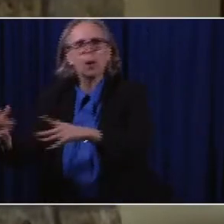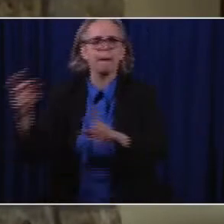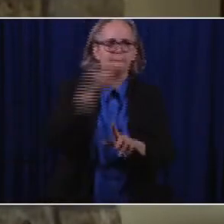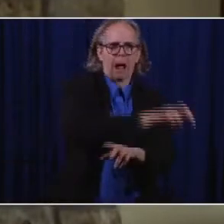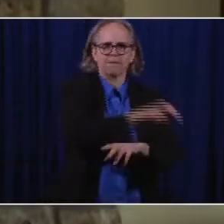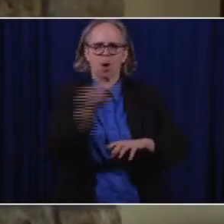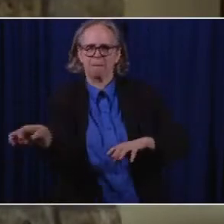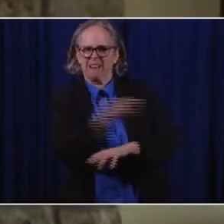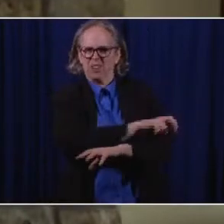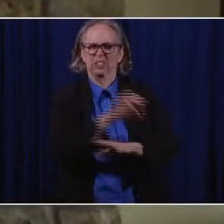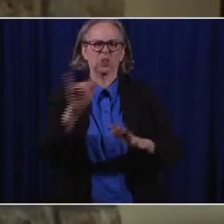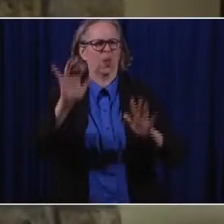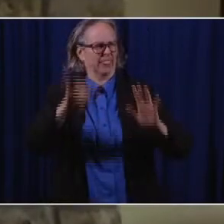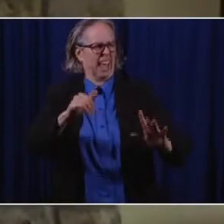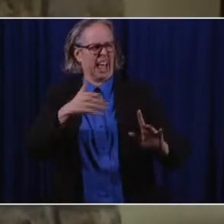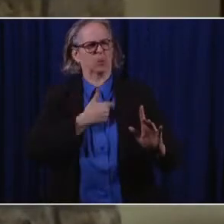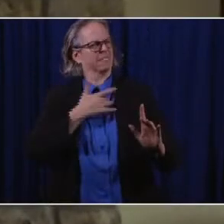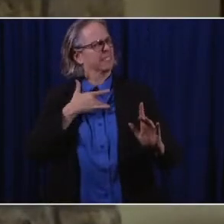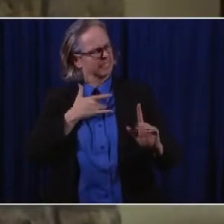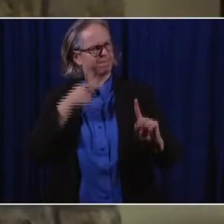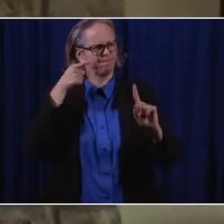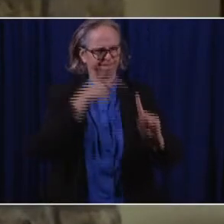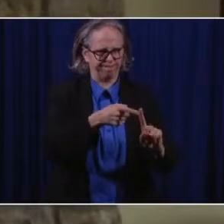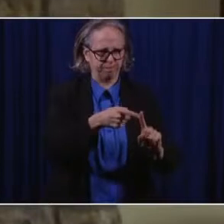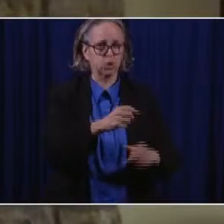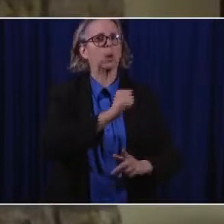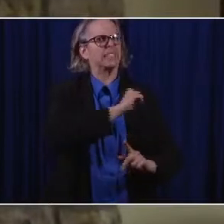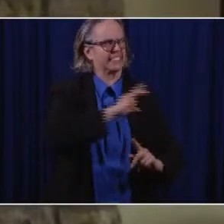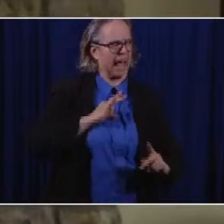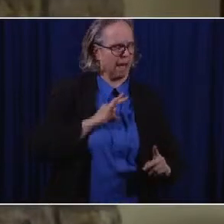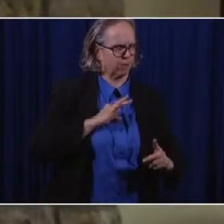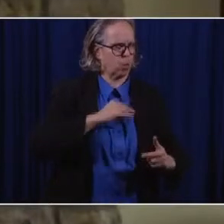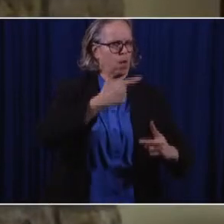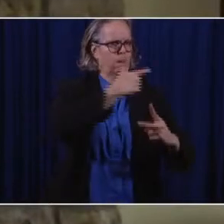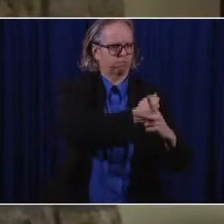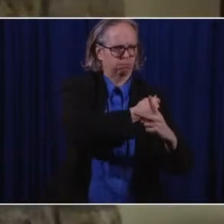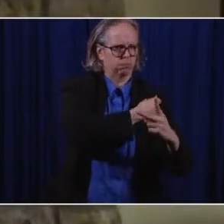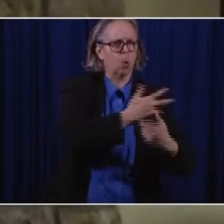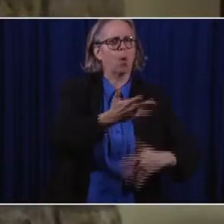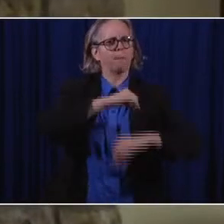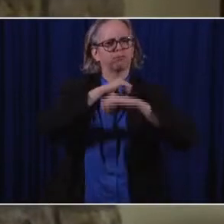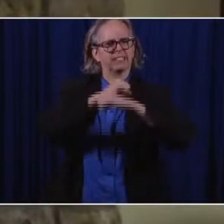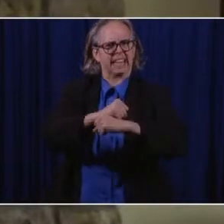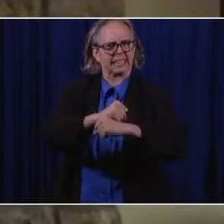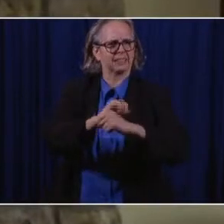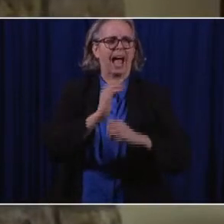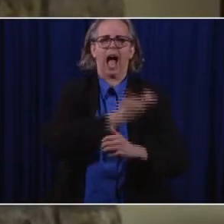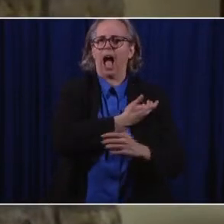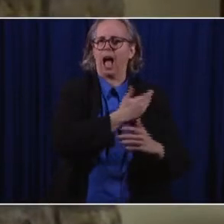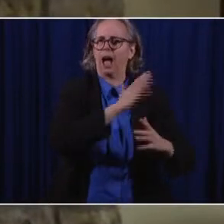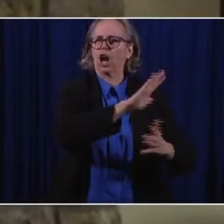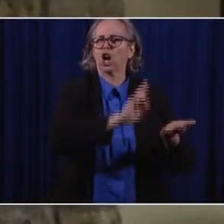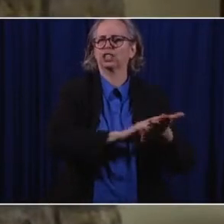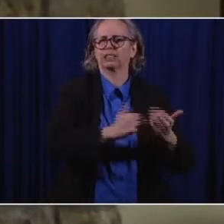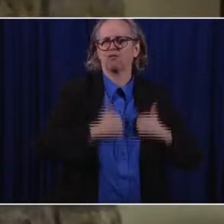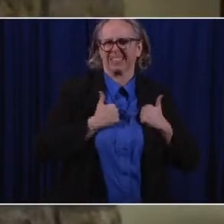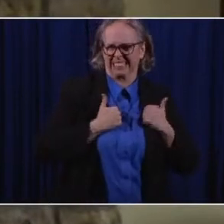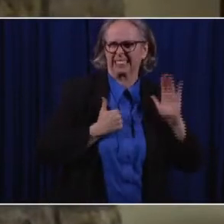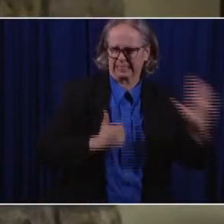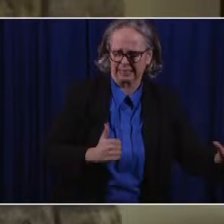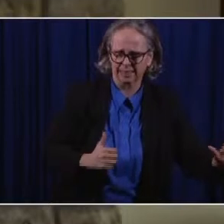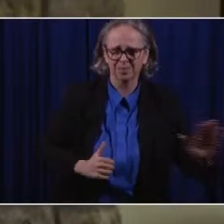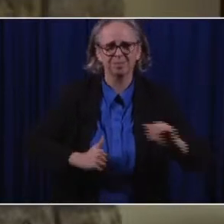kind of a wall around that nursing home. So those will be very early on, but we are still refining that, and we will